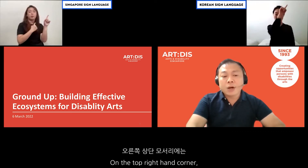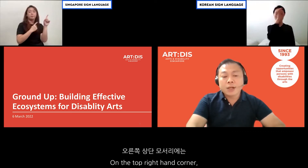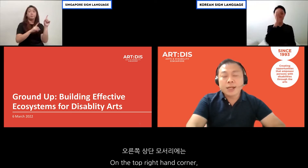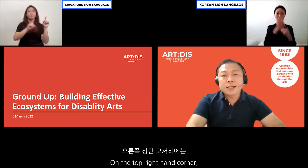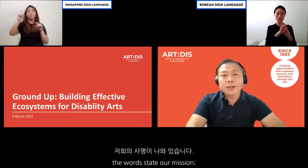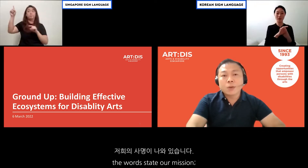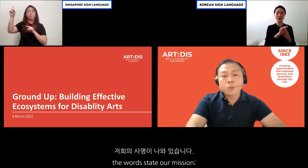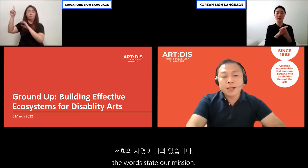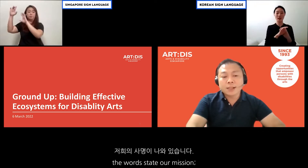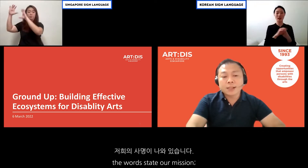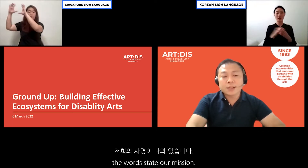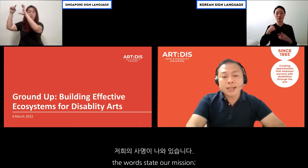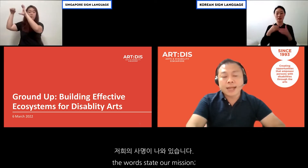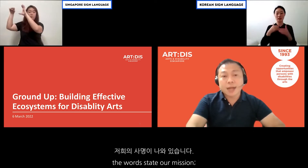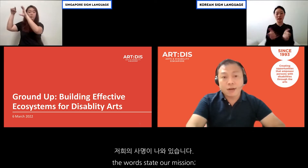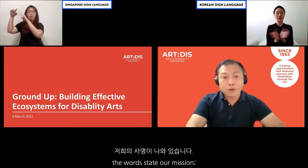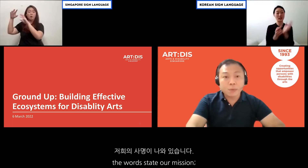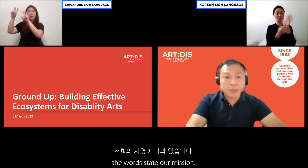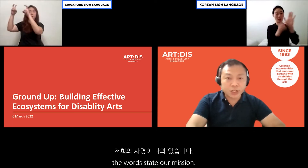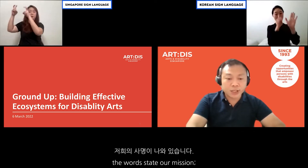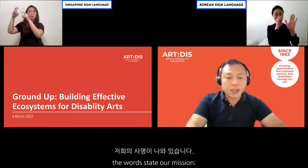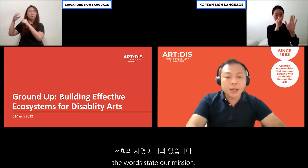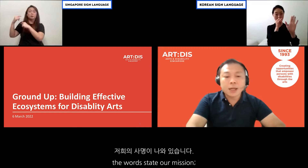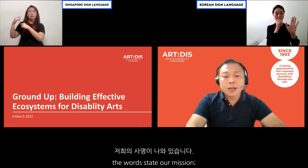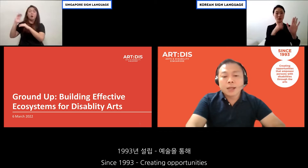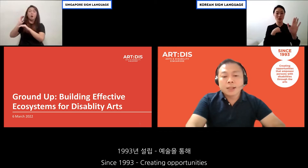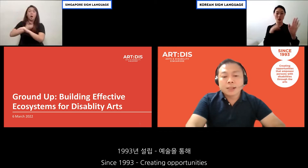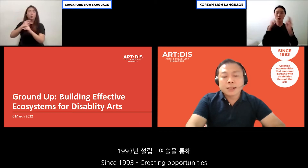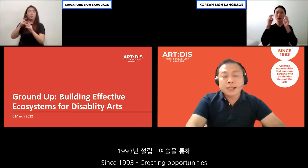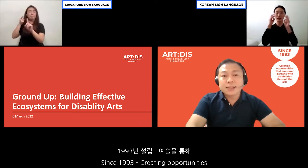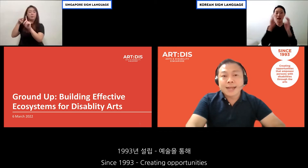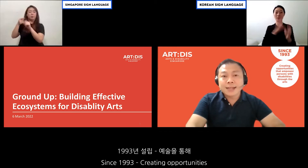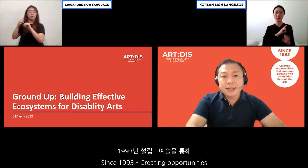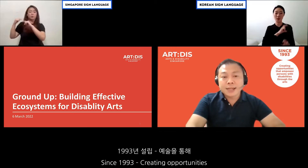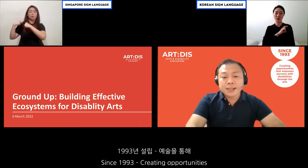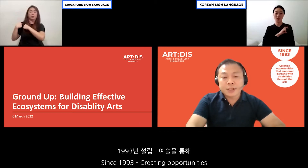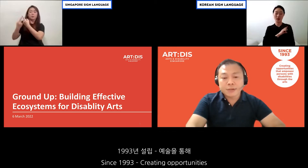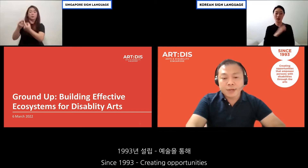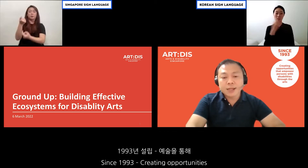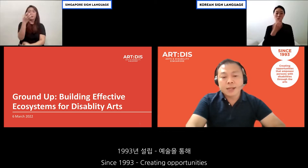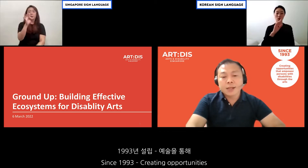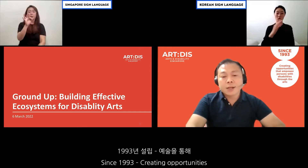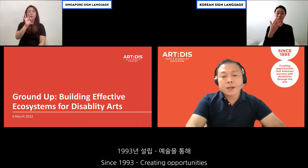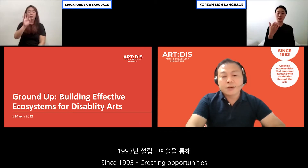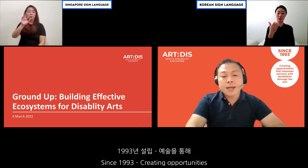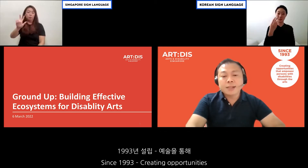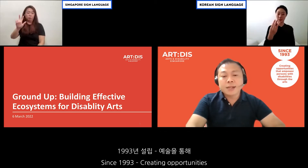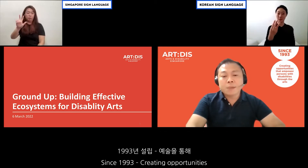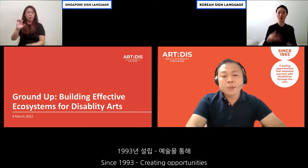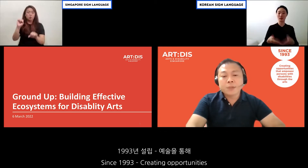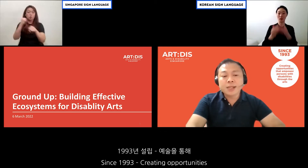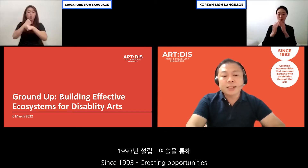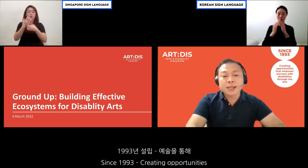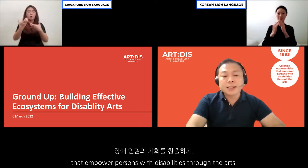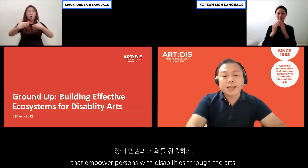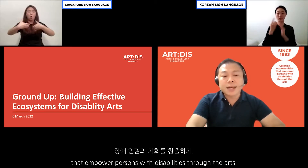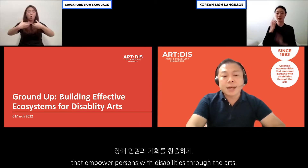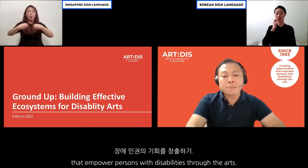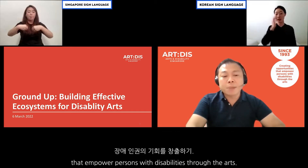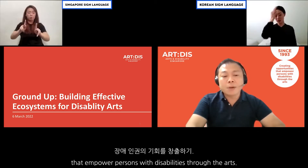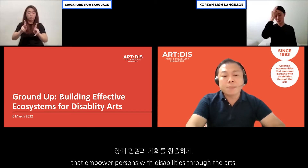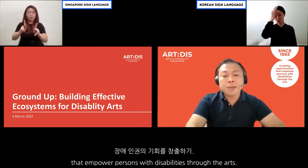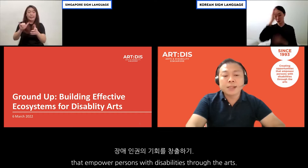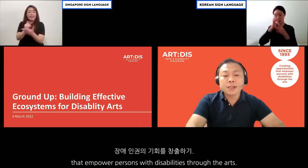right-hand corner, the words state our mission. Since 1993, creating opportunities